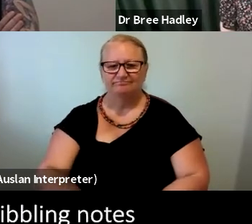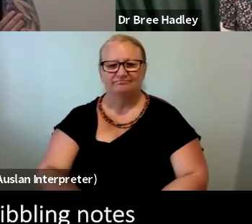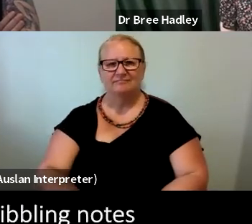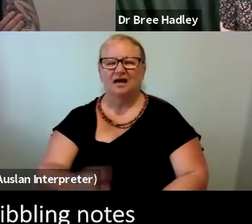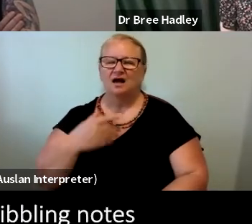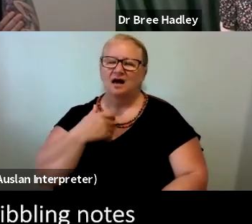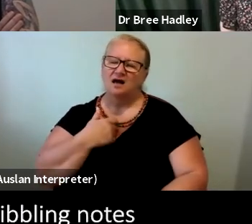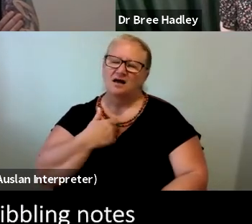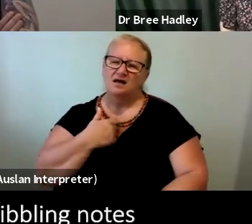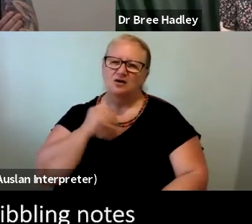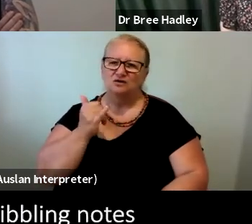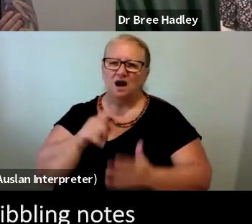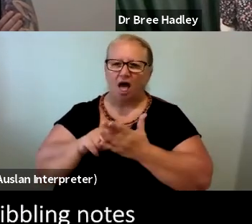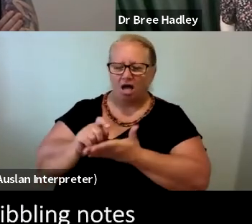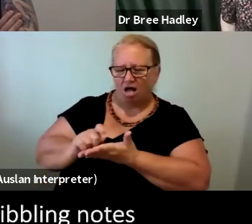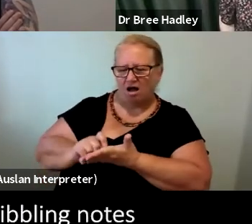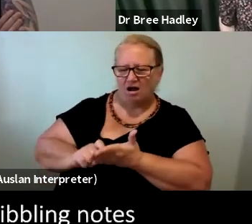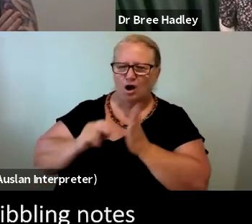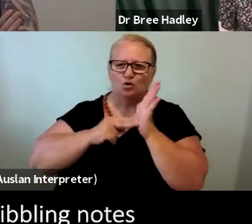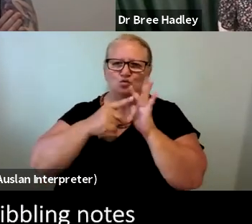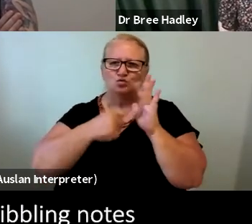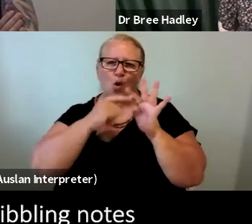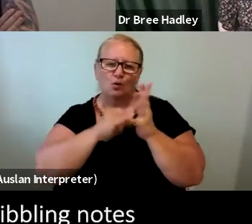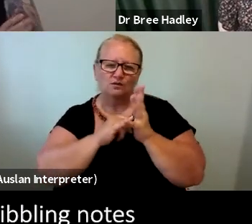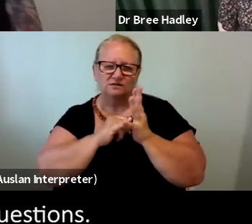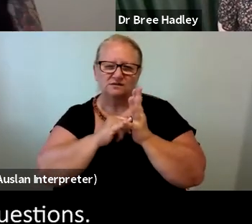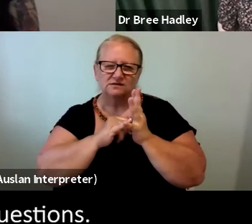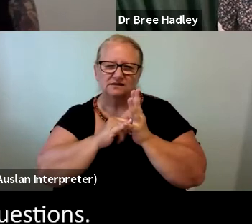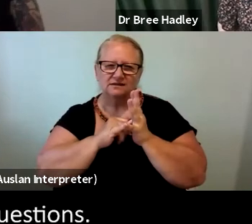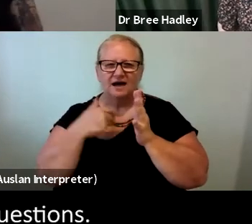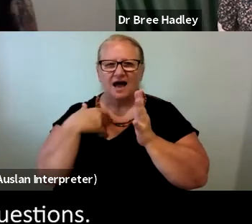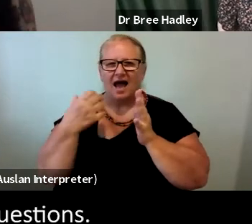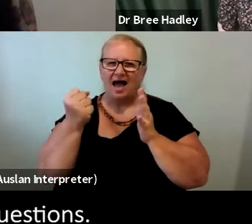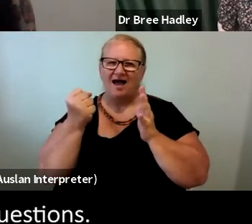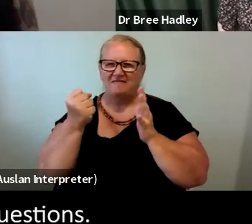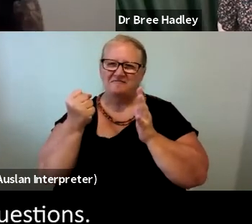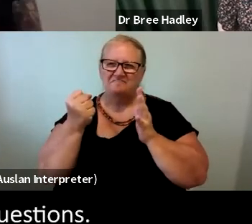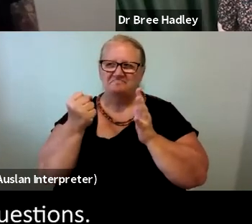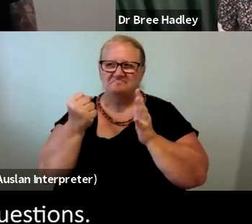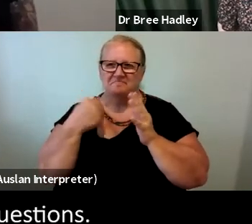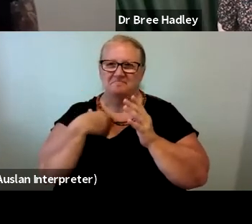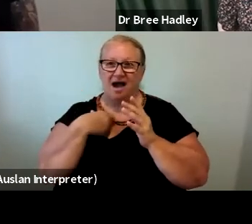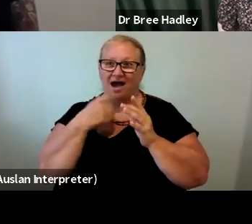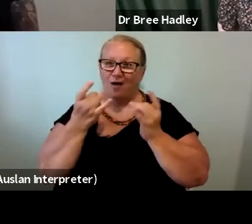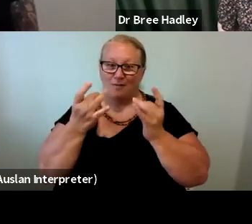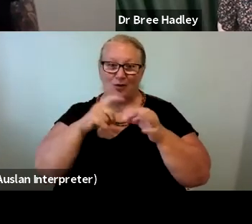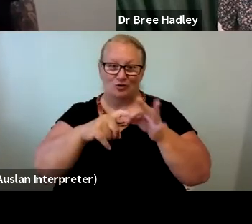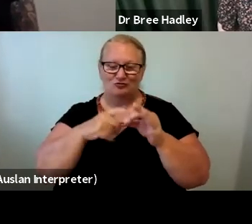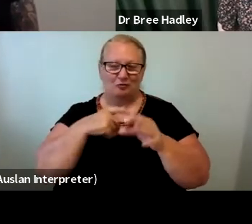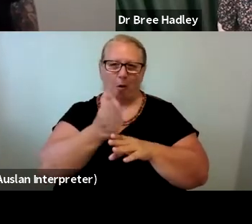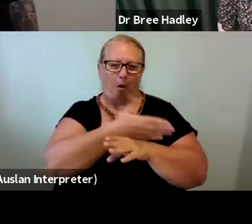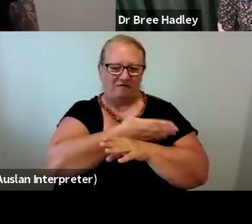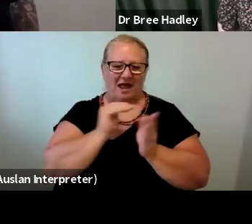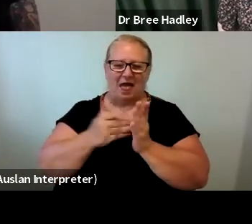I've just been scribbling notes the entire time and I've abandoned my prepared questions, so I hope you're all ready. We've heard a